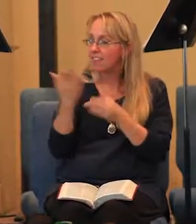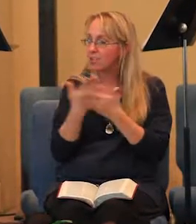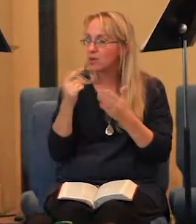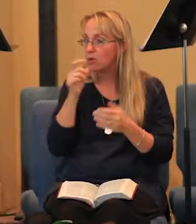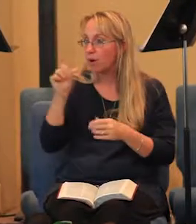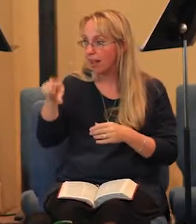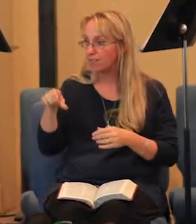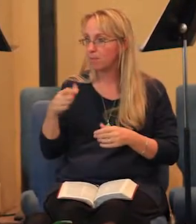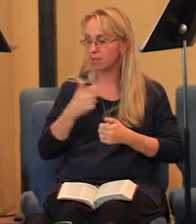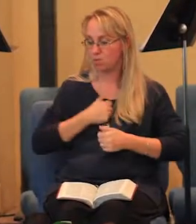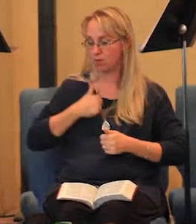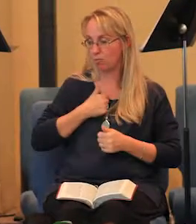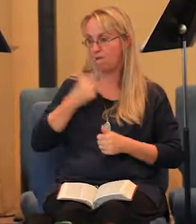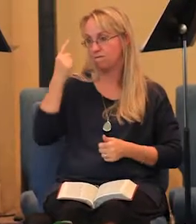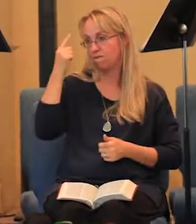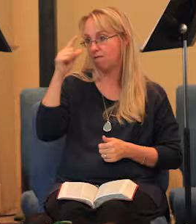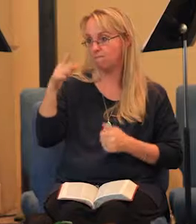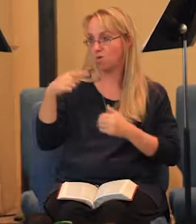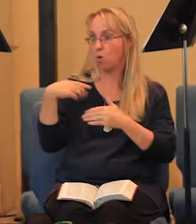over.